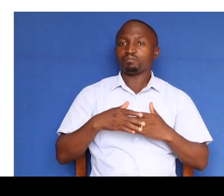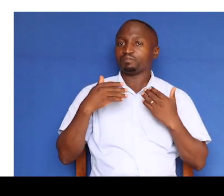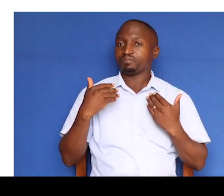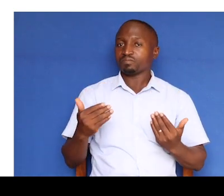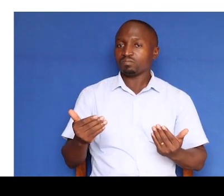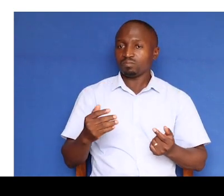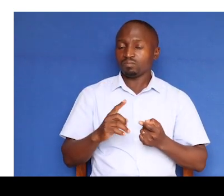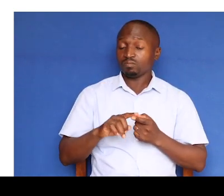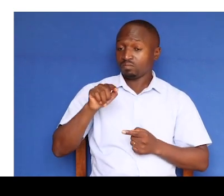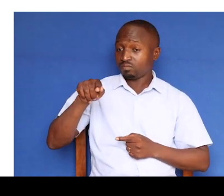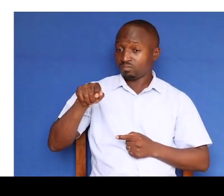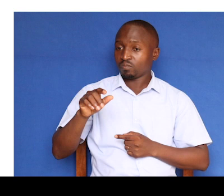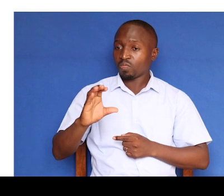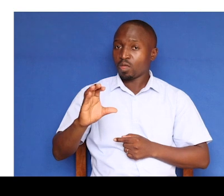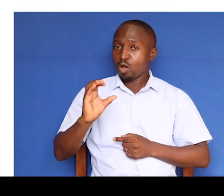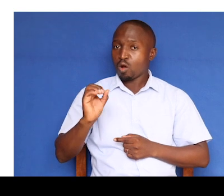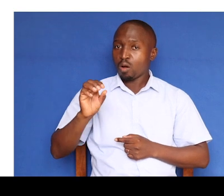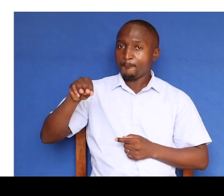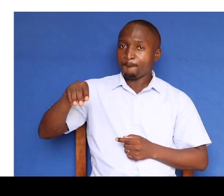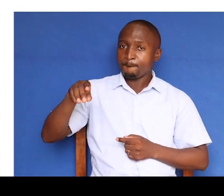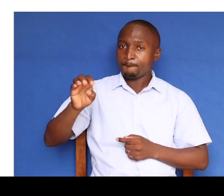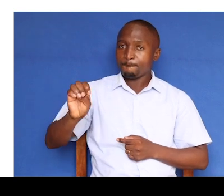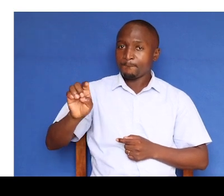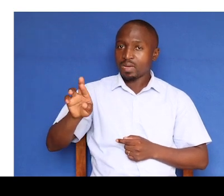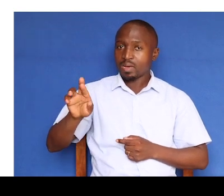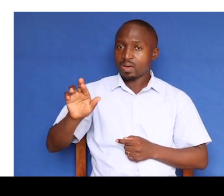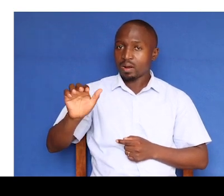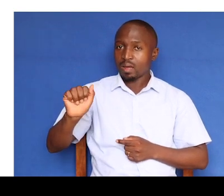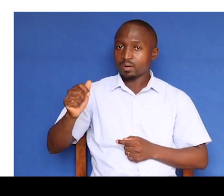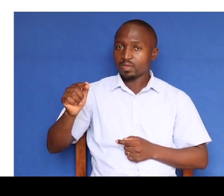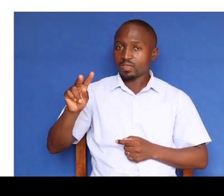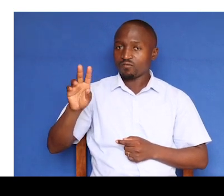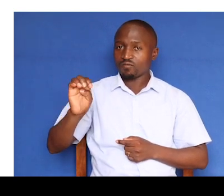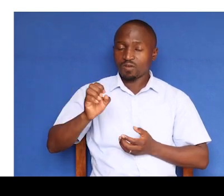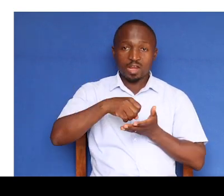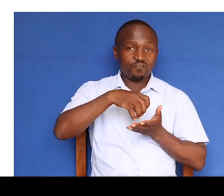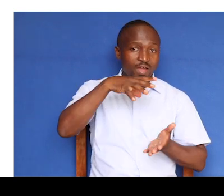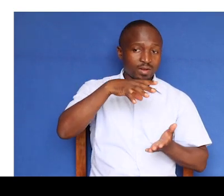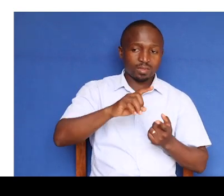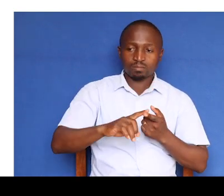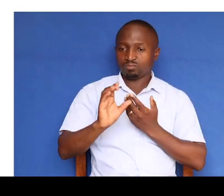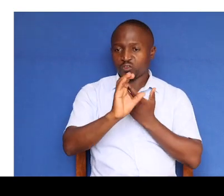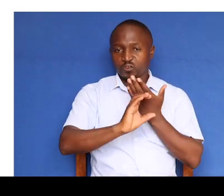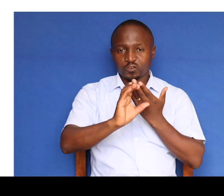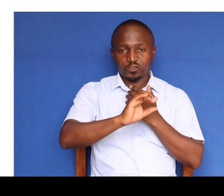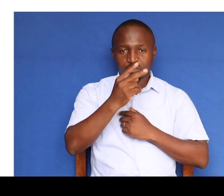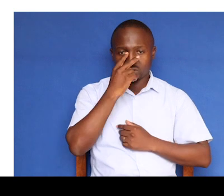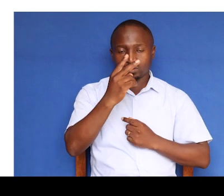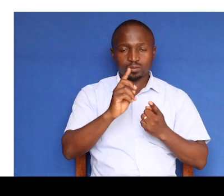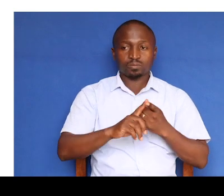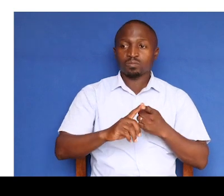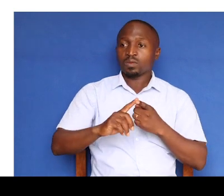So according to this comparative advantage, country should check opportunity cost